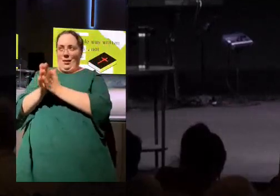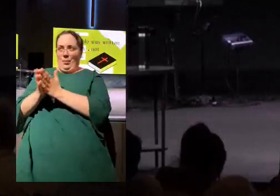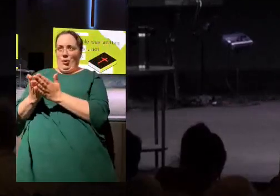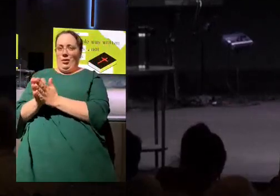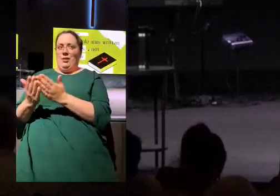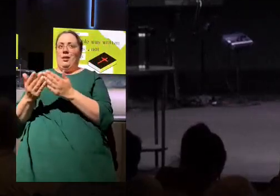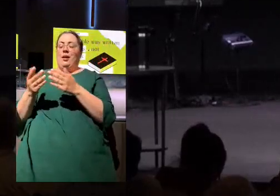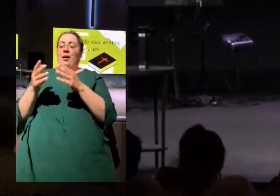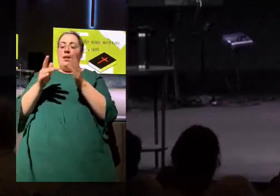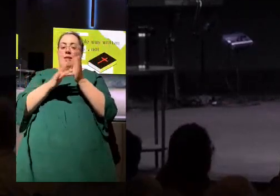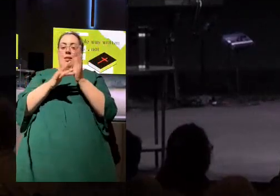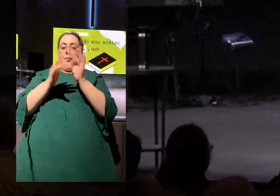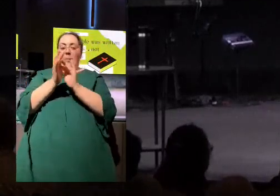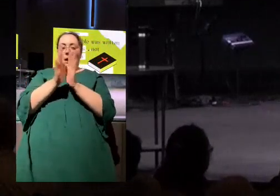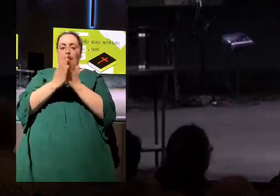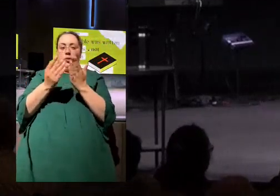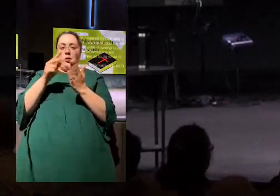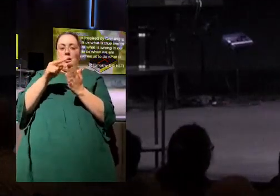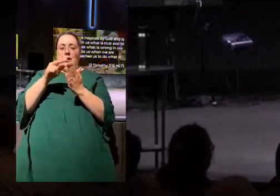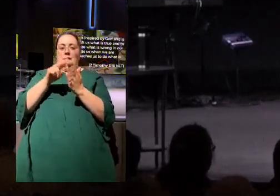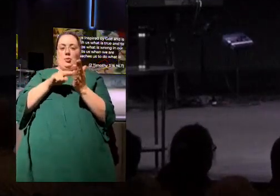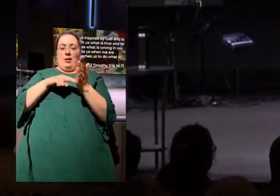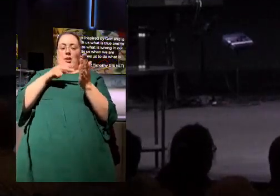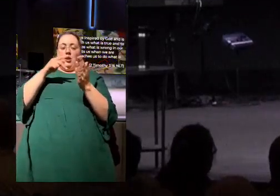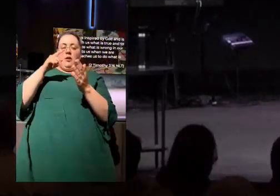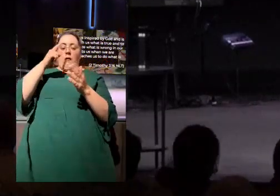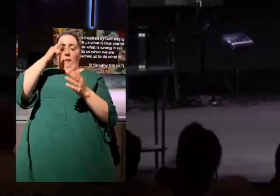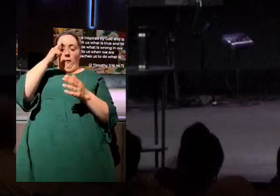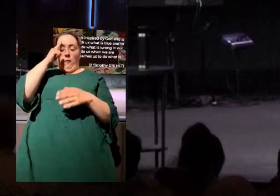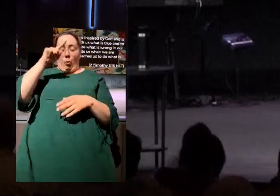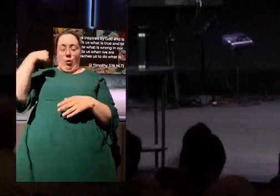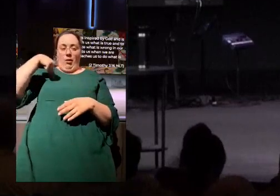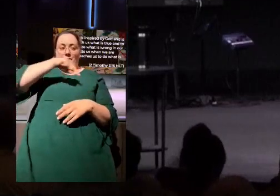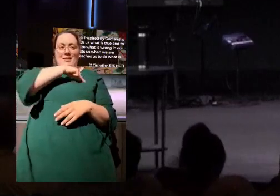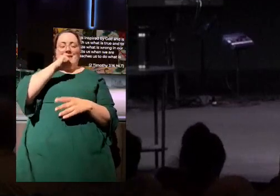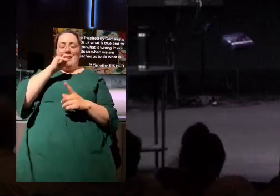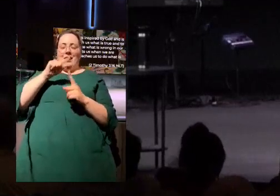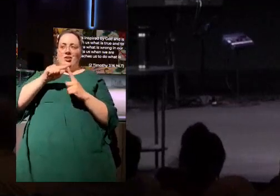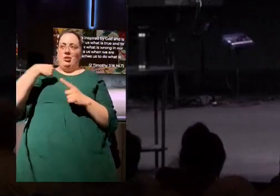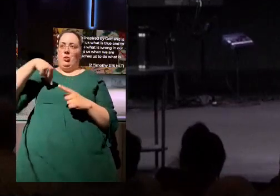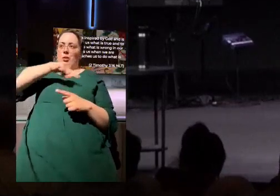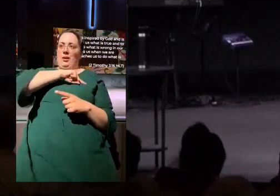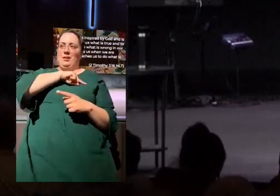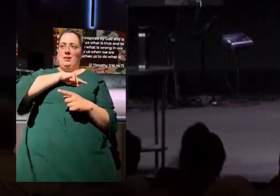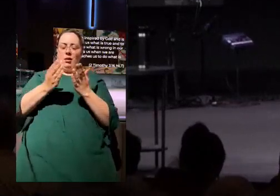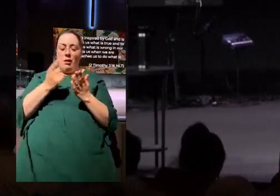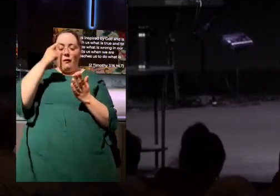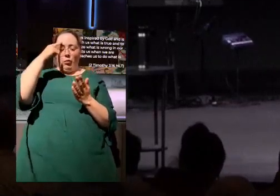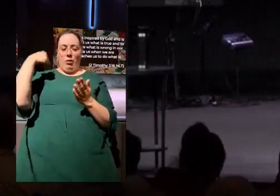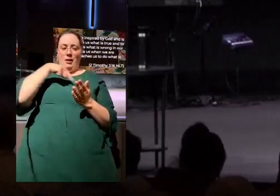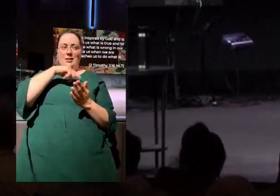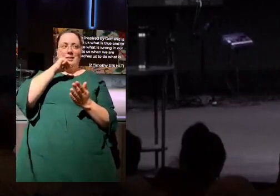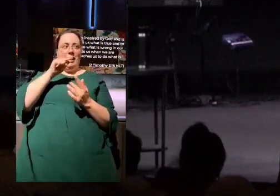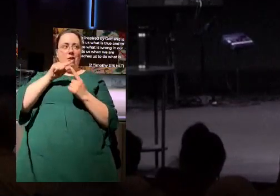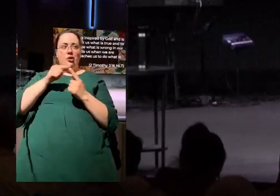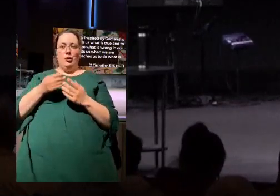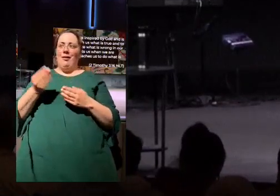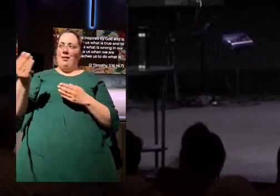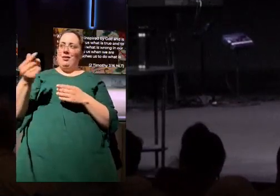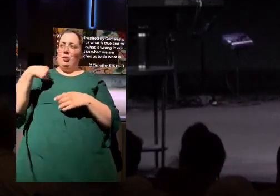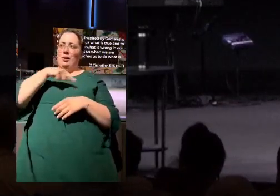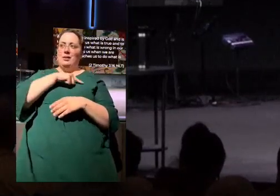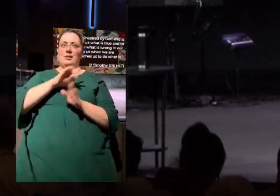Let me explain what that means. First of all, the Bible is written for us. All scripture is inspired by God and is useful to teach us what is true, to